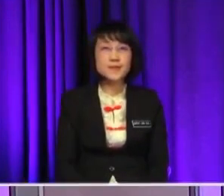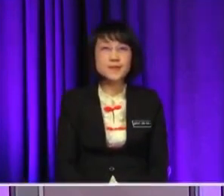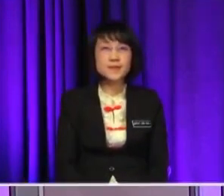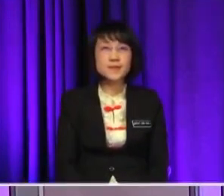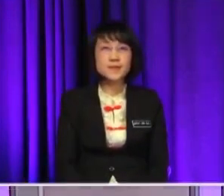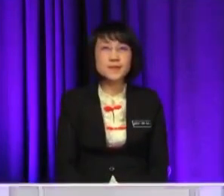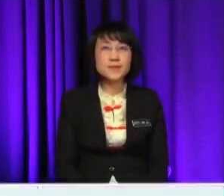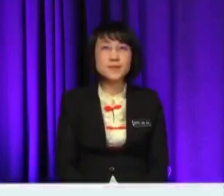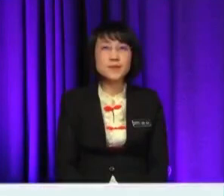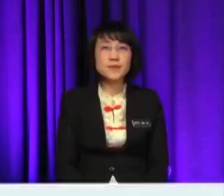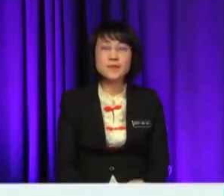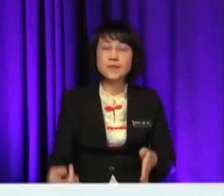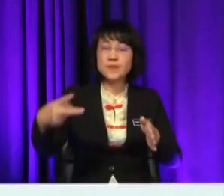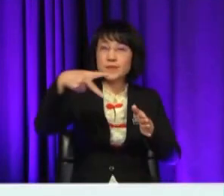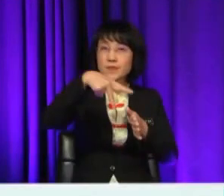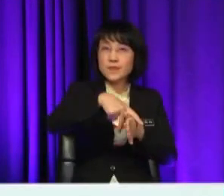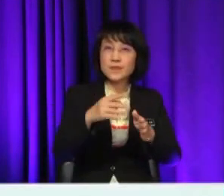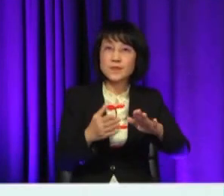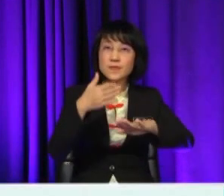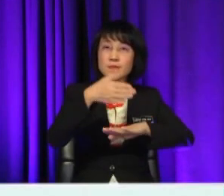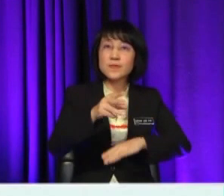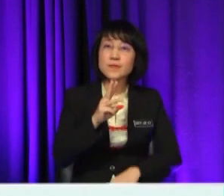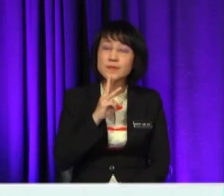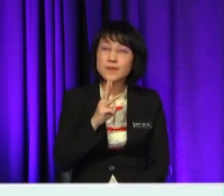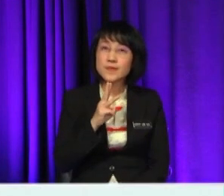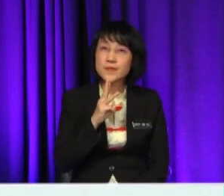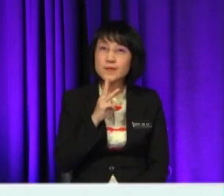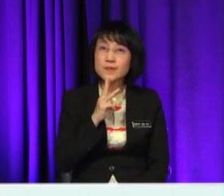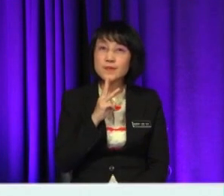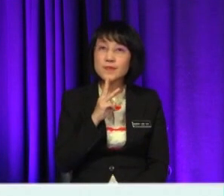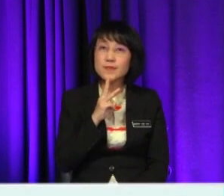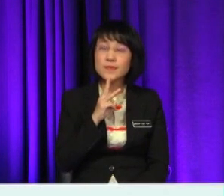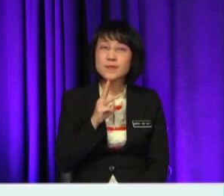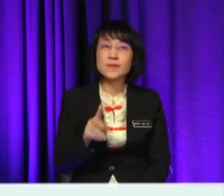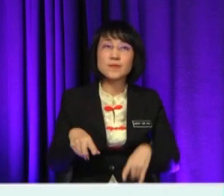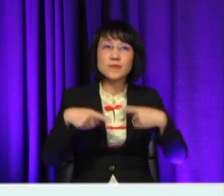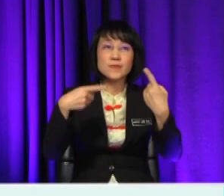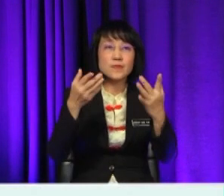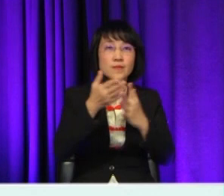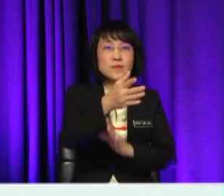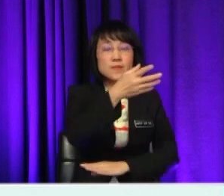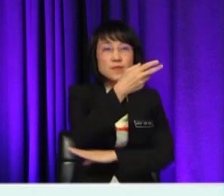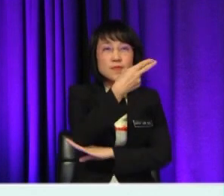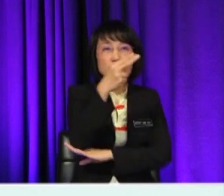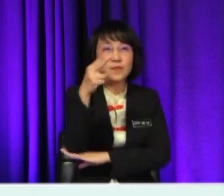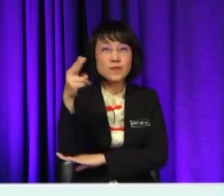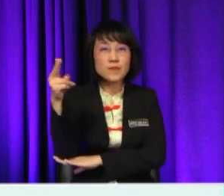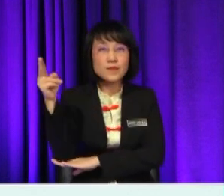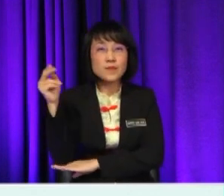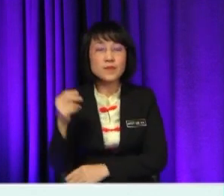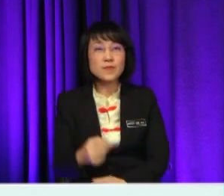writes over water, Okay. wood, and this is what Ting gave us just